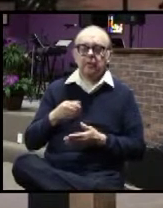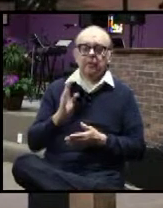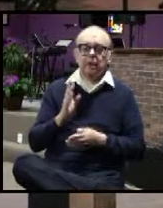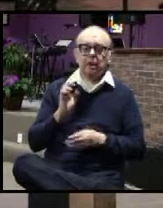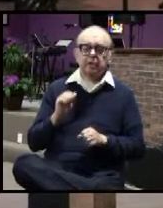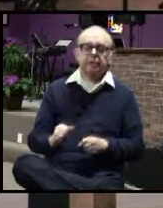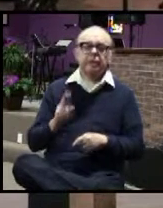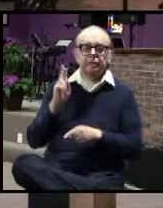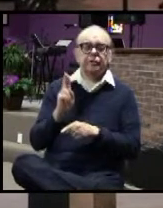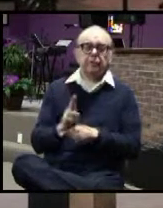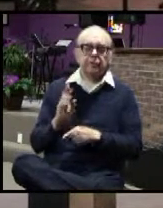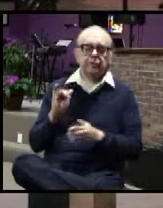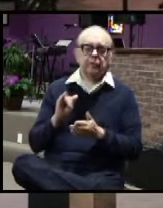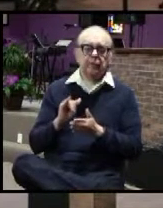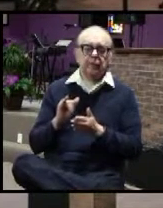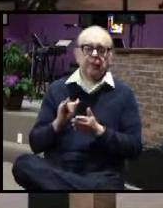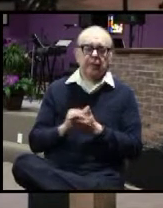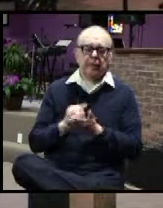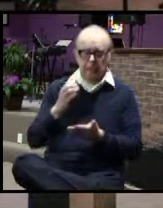it.